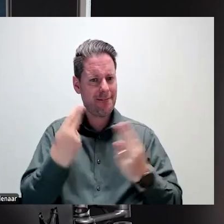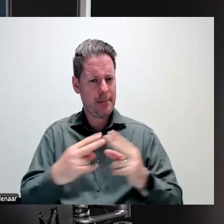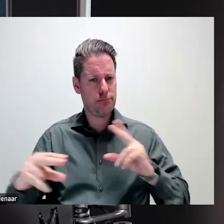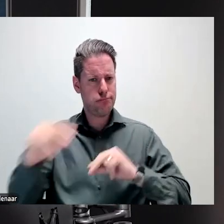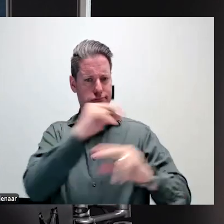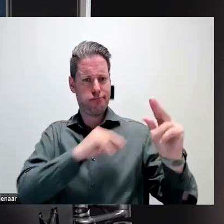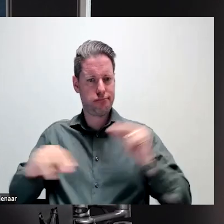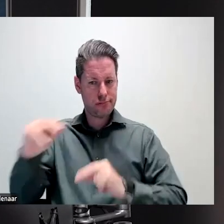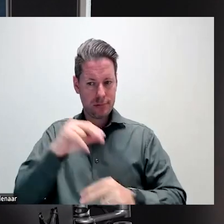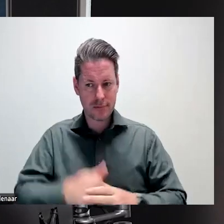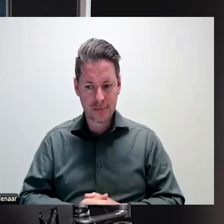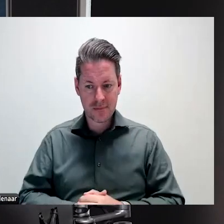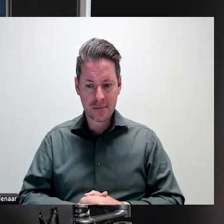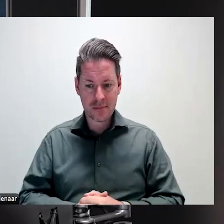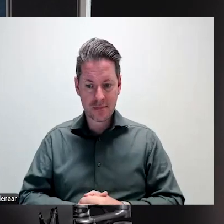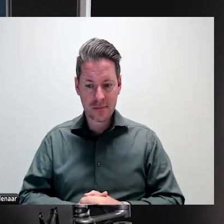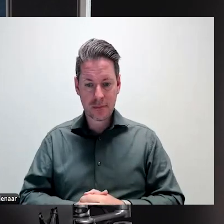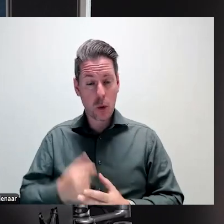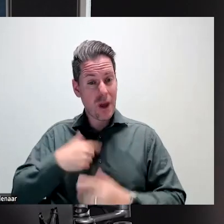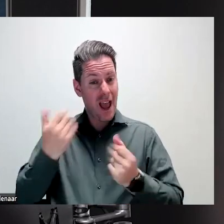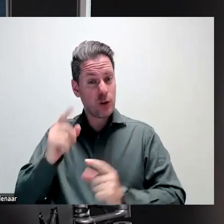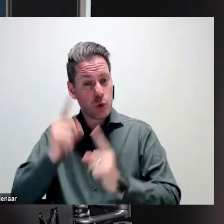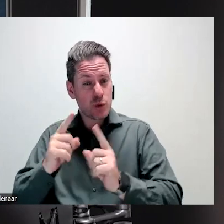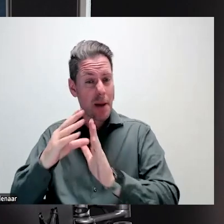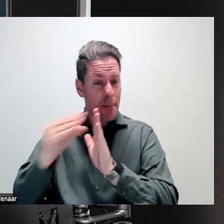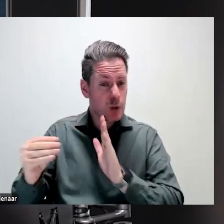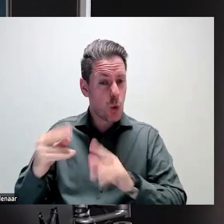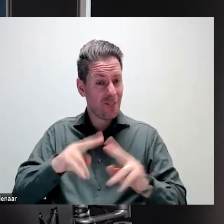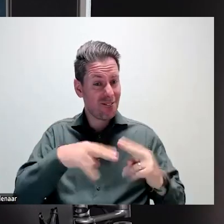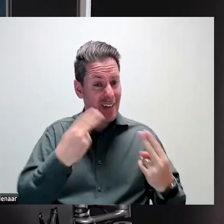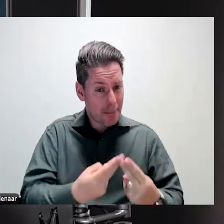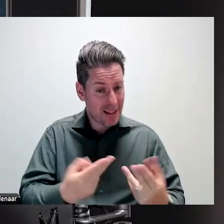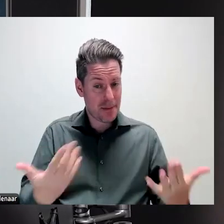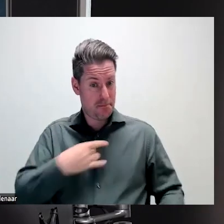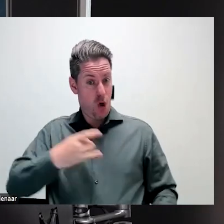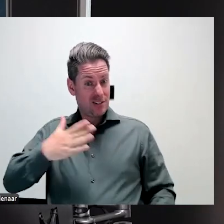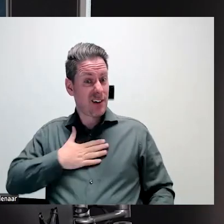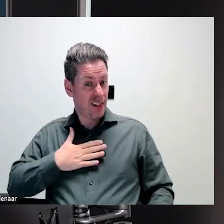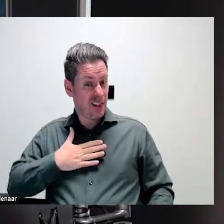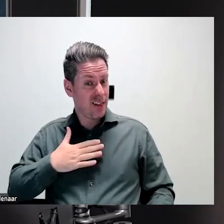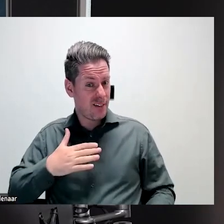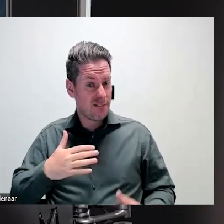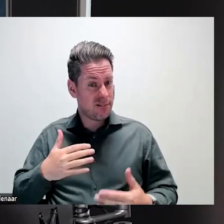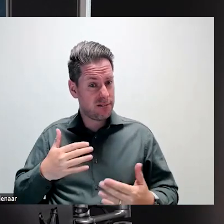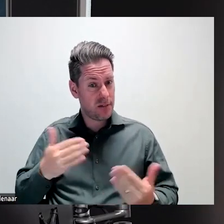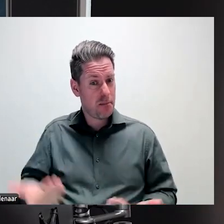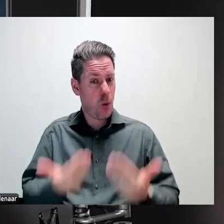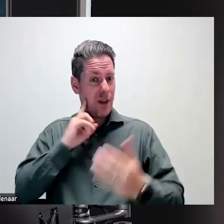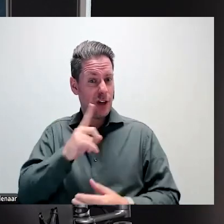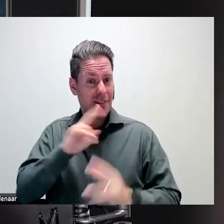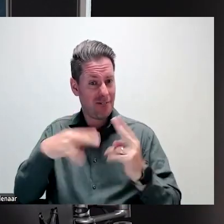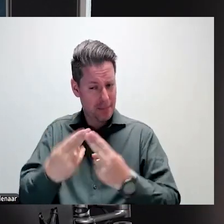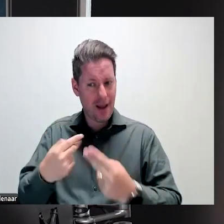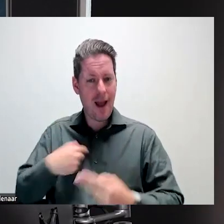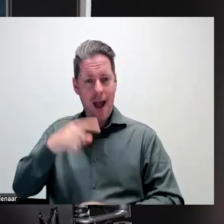mentoring available, but deaf people with NDIS plans like myself are now able to utilise that plan to